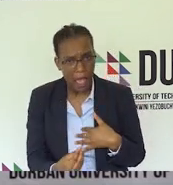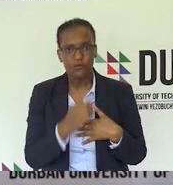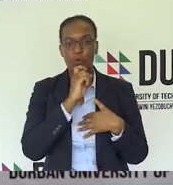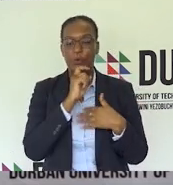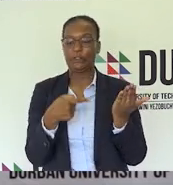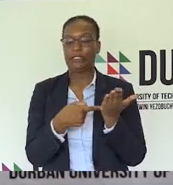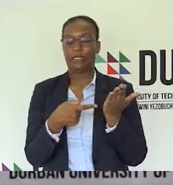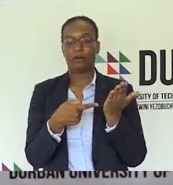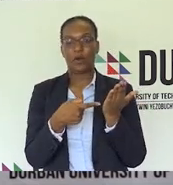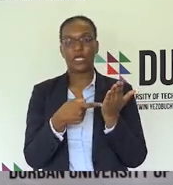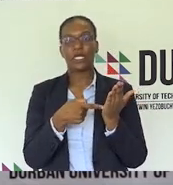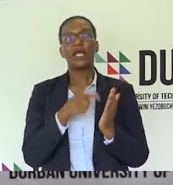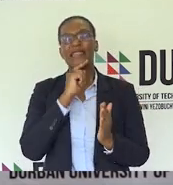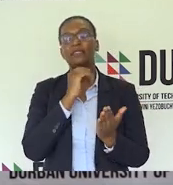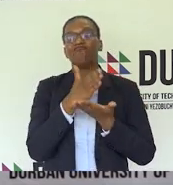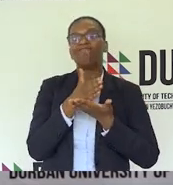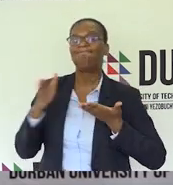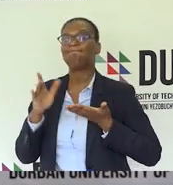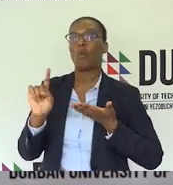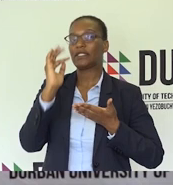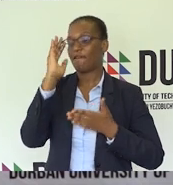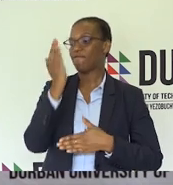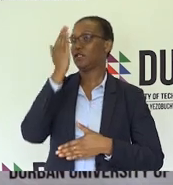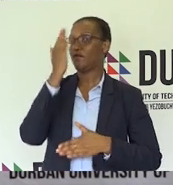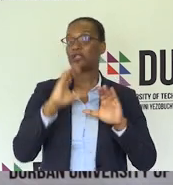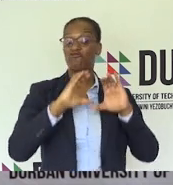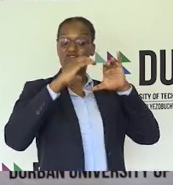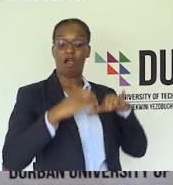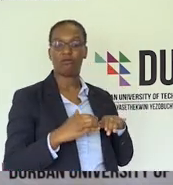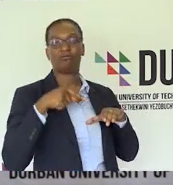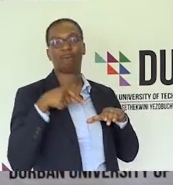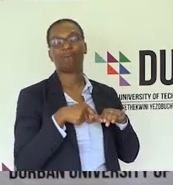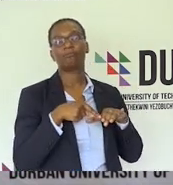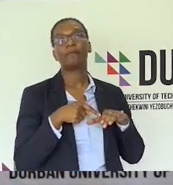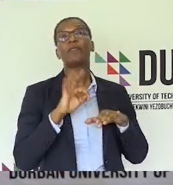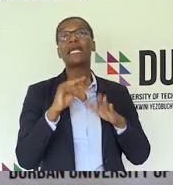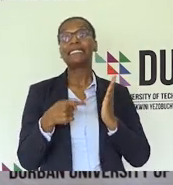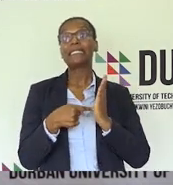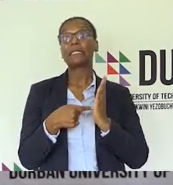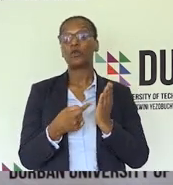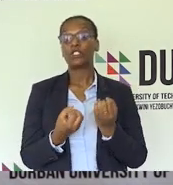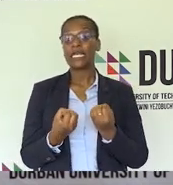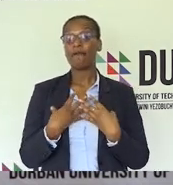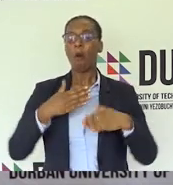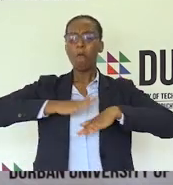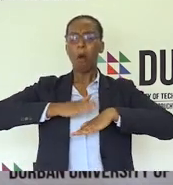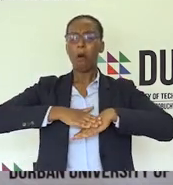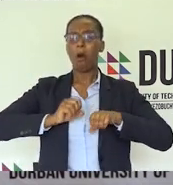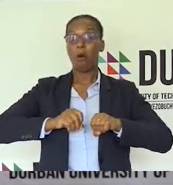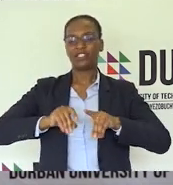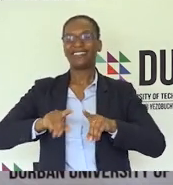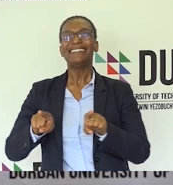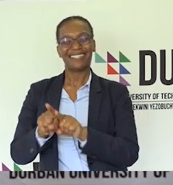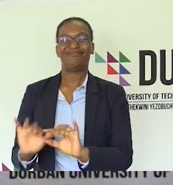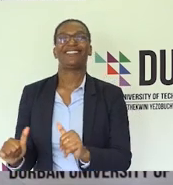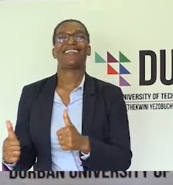developments that replace face-to-face classroom interaction. Technology brings more opportunities as